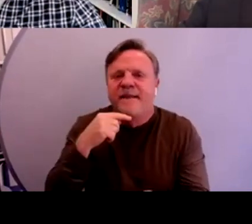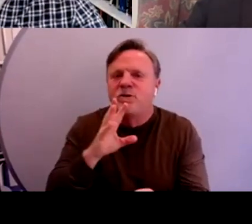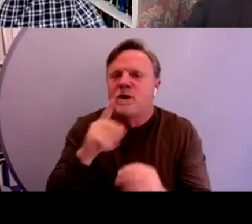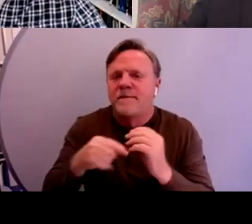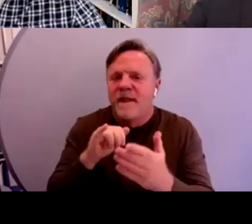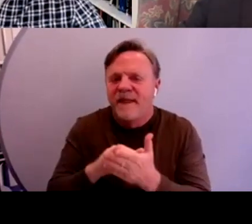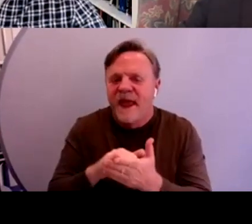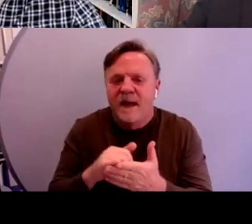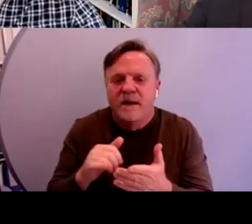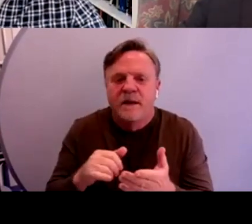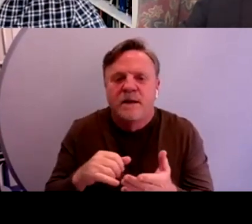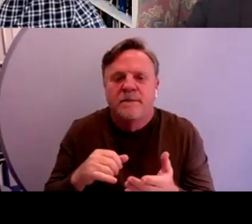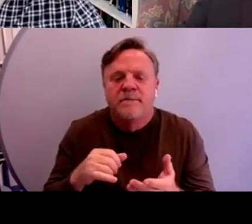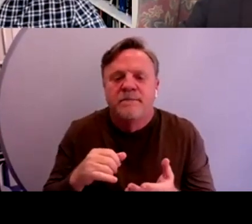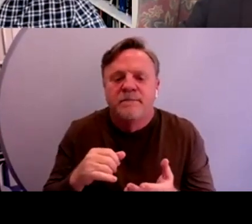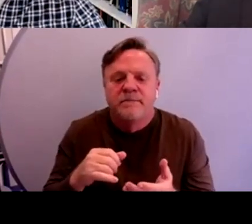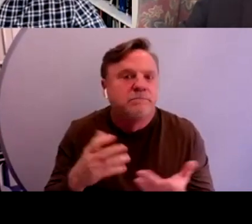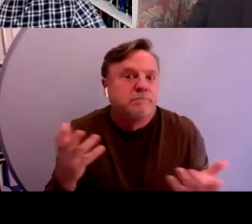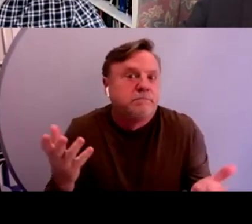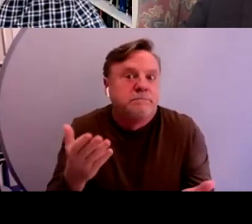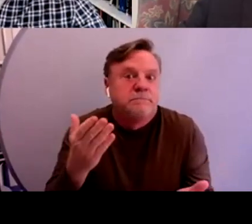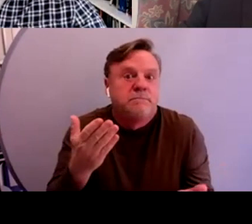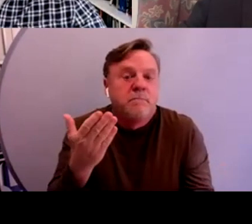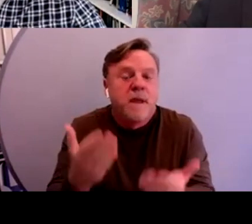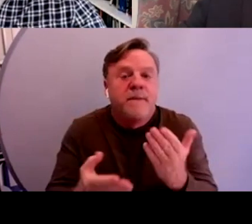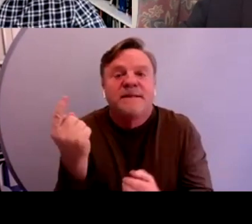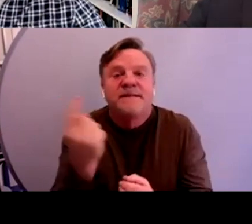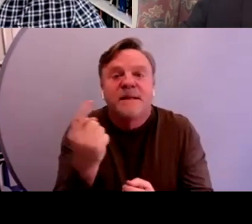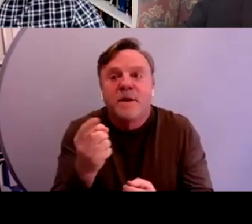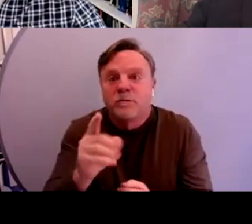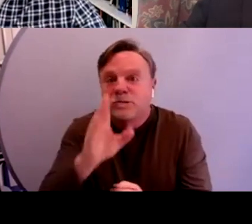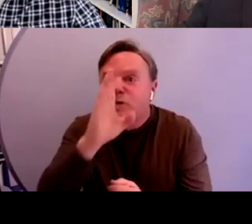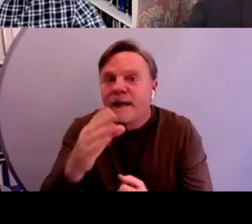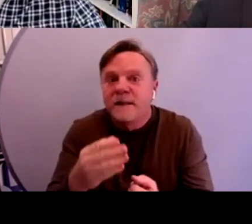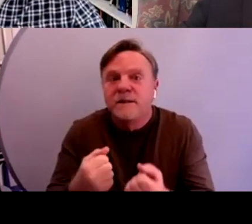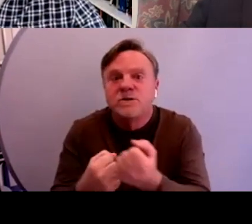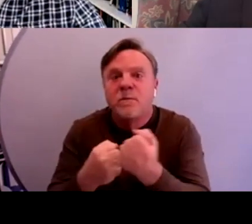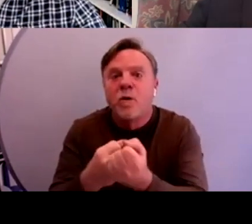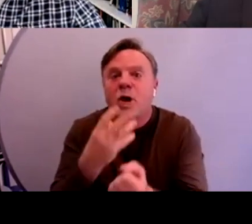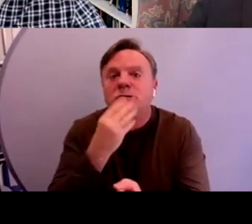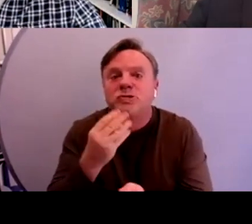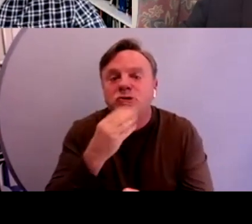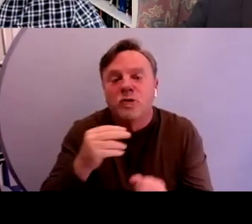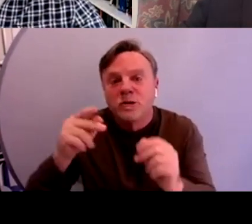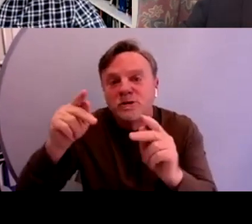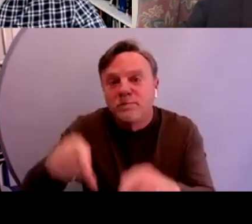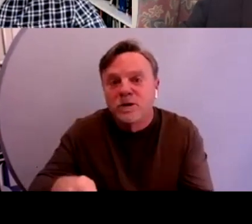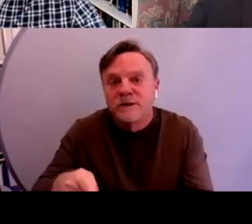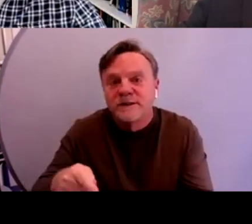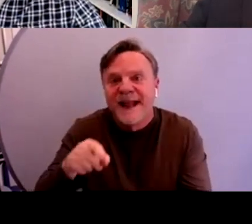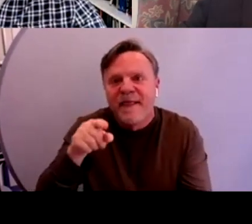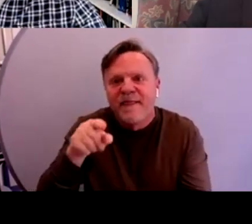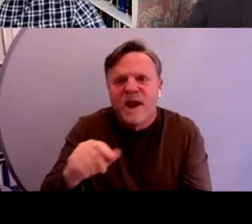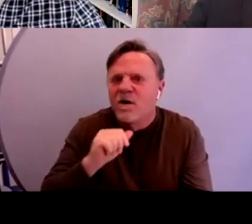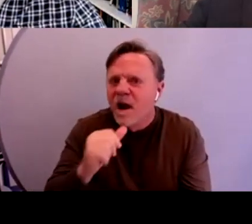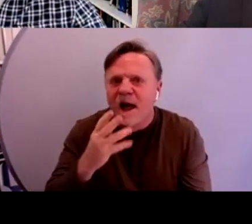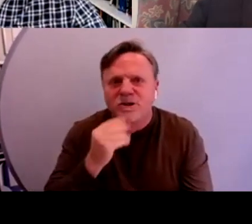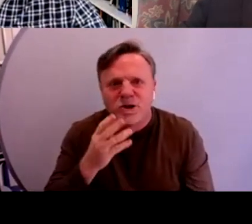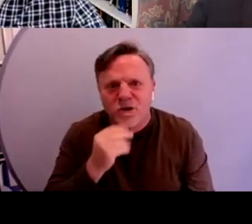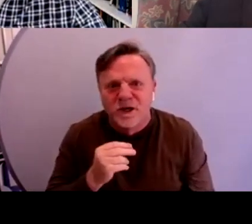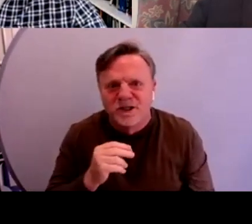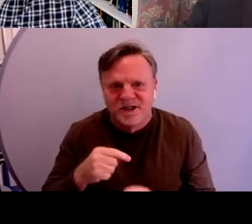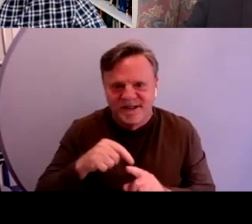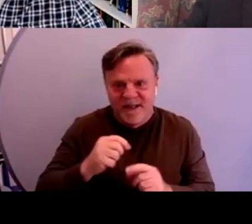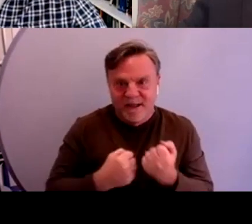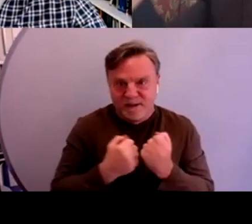say somebody was being directly supporting a Jewish person and they are not Jewish,